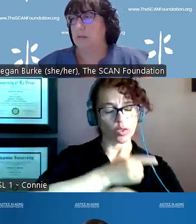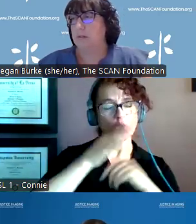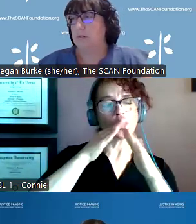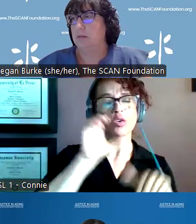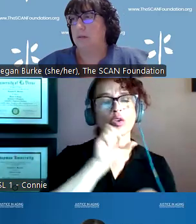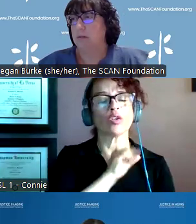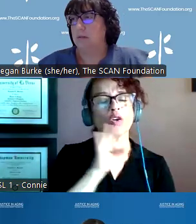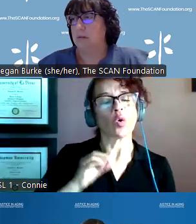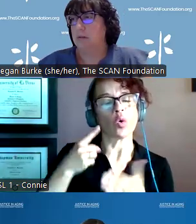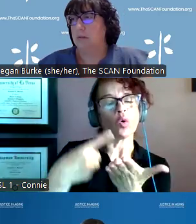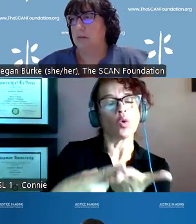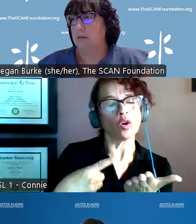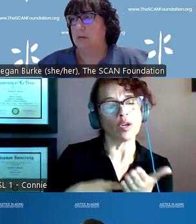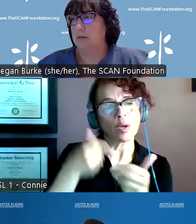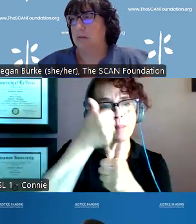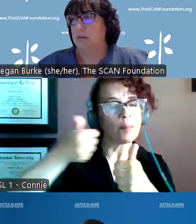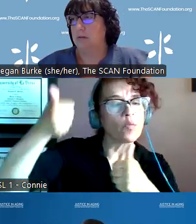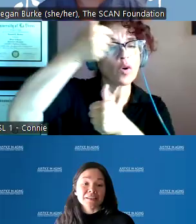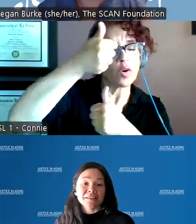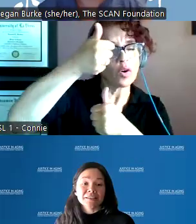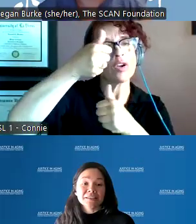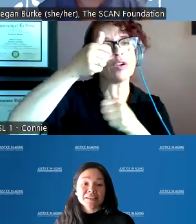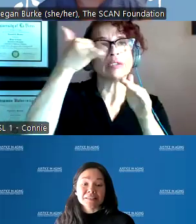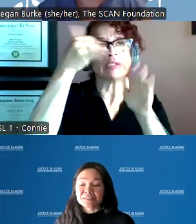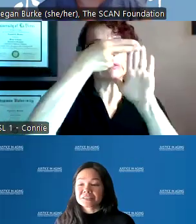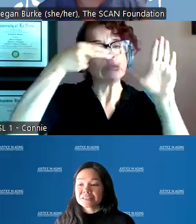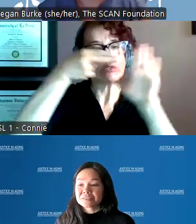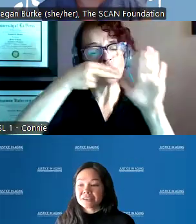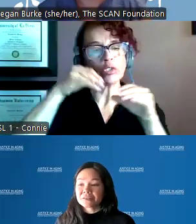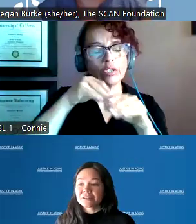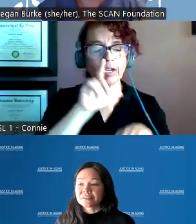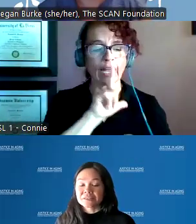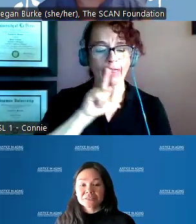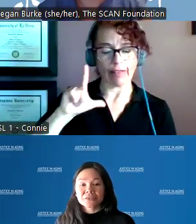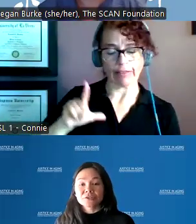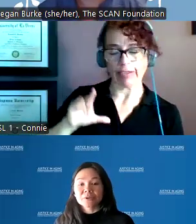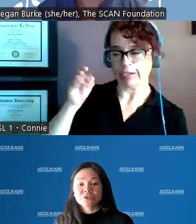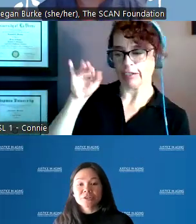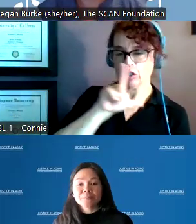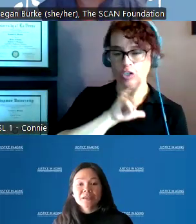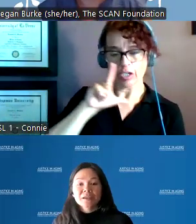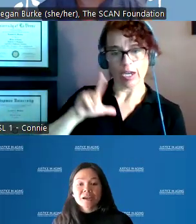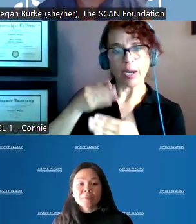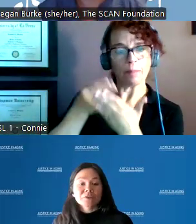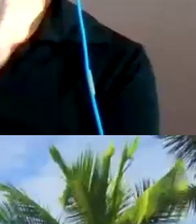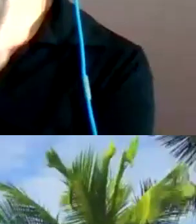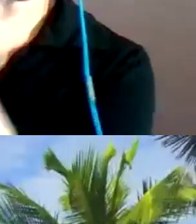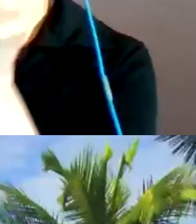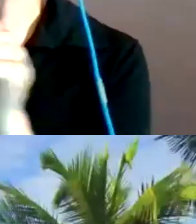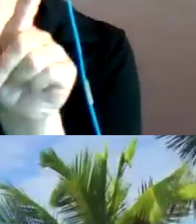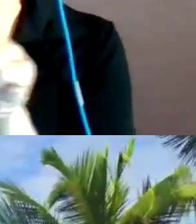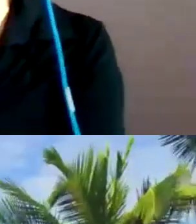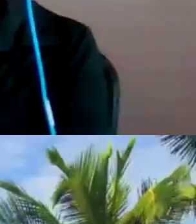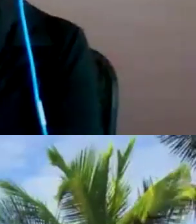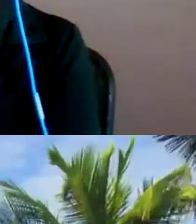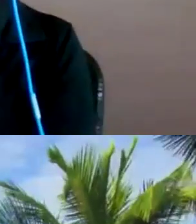wanted to discuss some of our priorities that were highlighted in the legislative cycle and the legislature's budget, and also